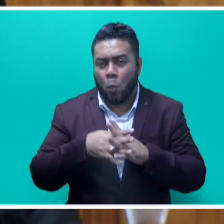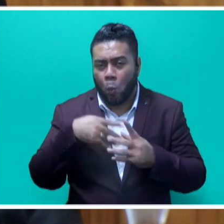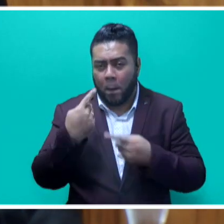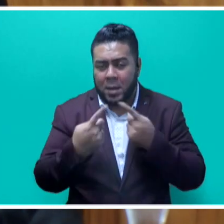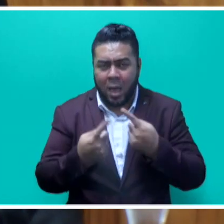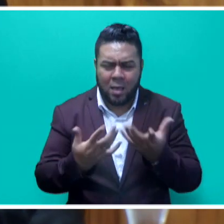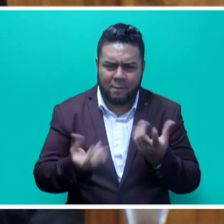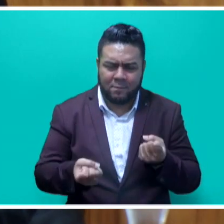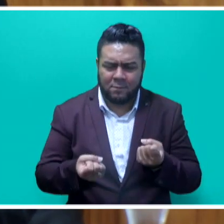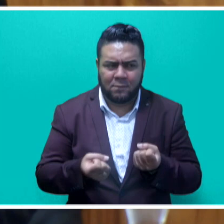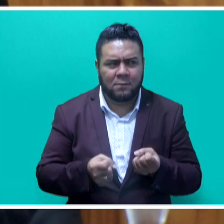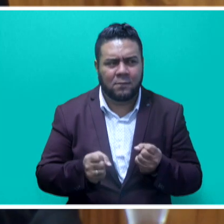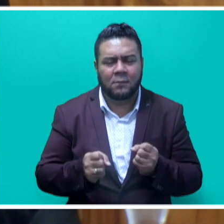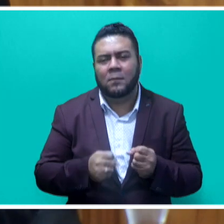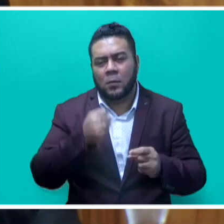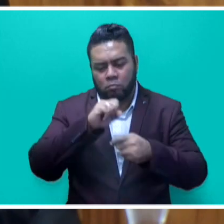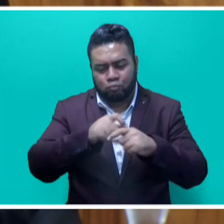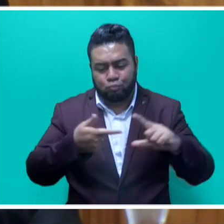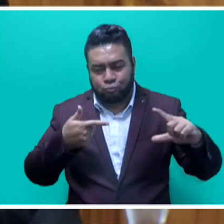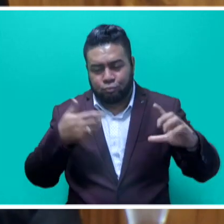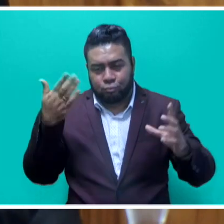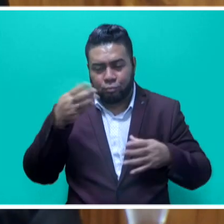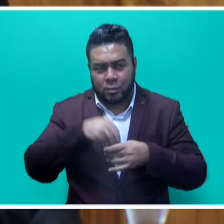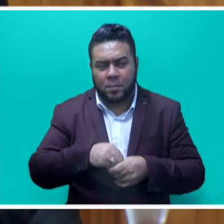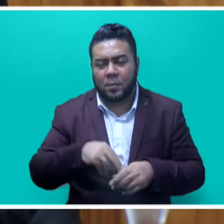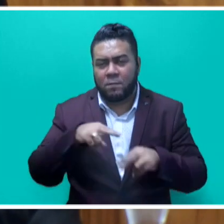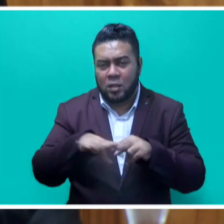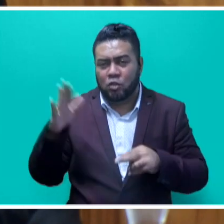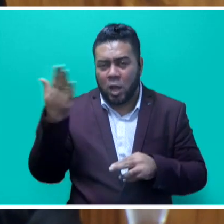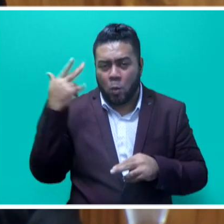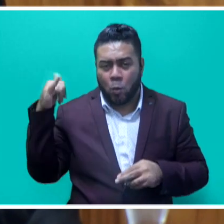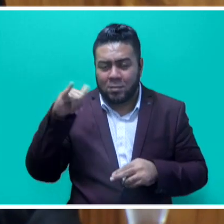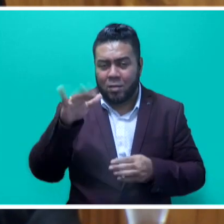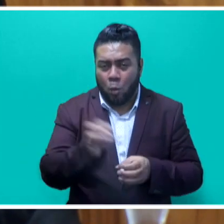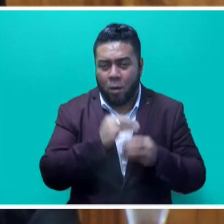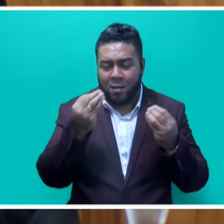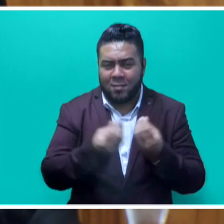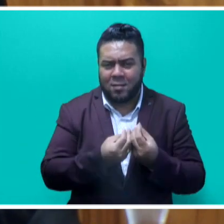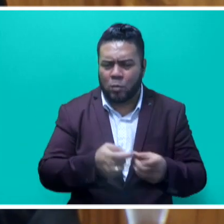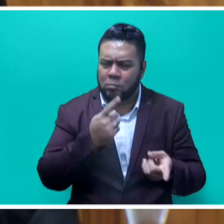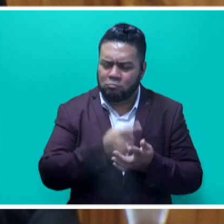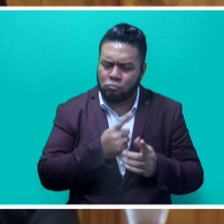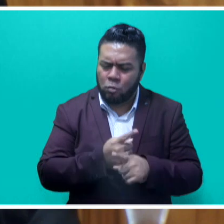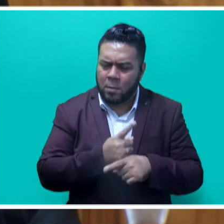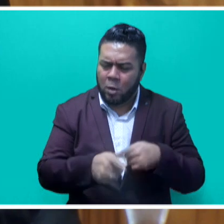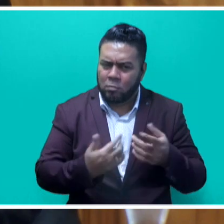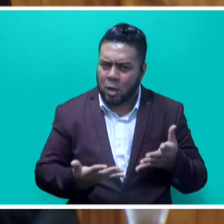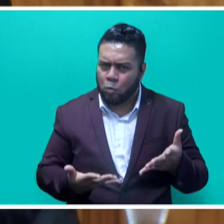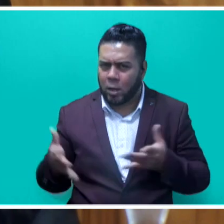held last week with Tourism Fiji, Fiji Airways and the organizers, where we spoke about the event to more of the industry partners